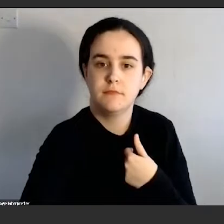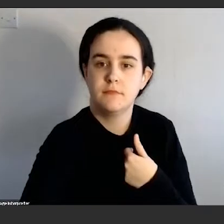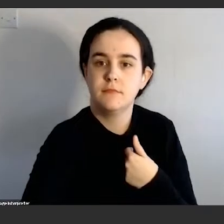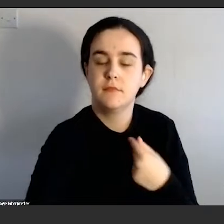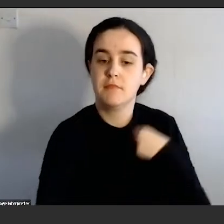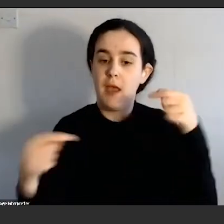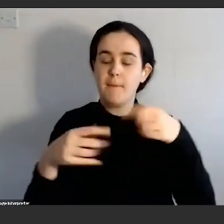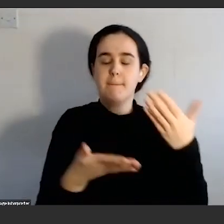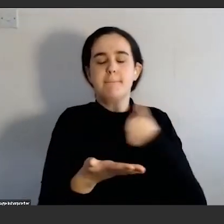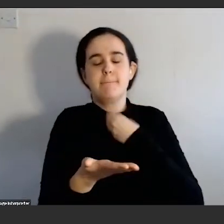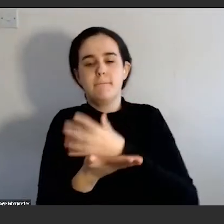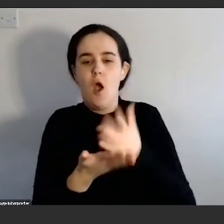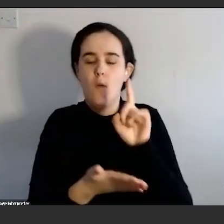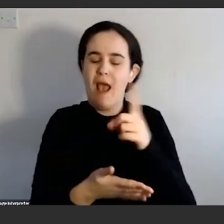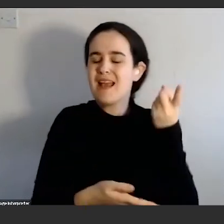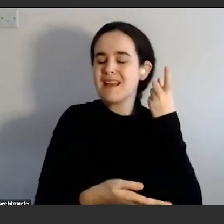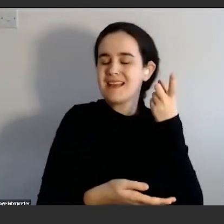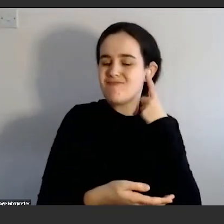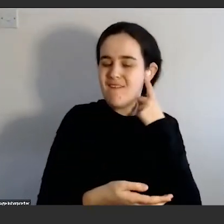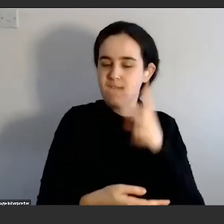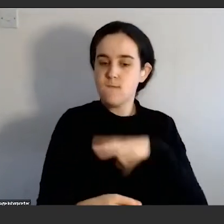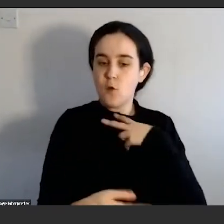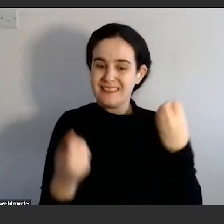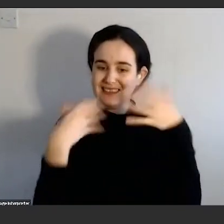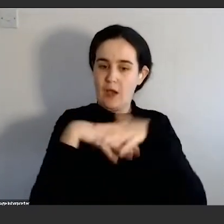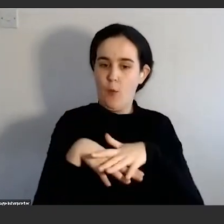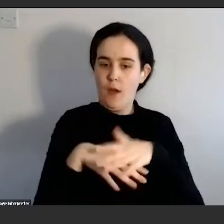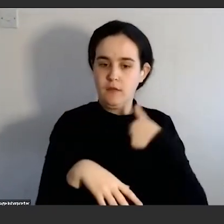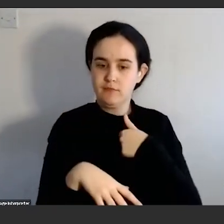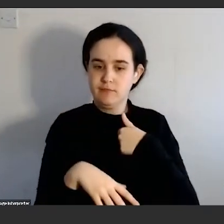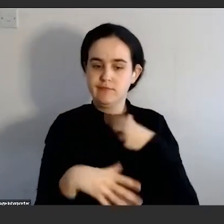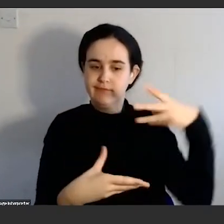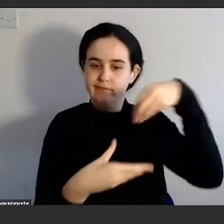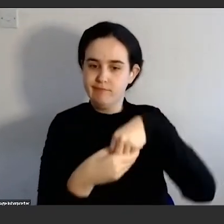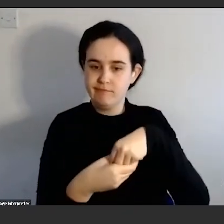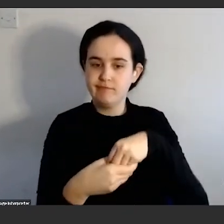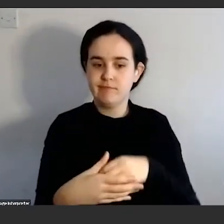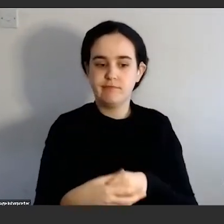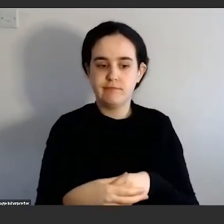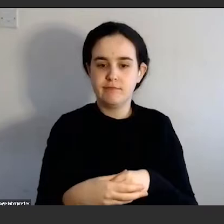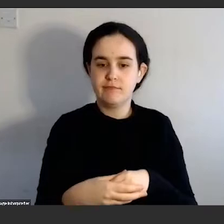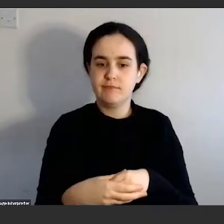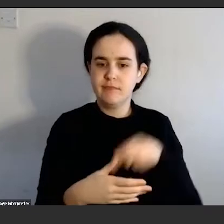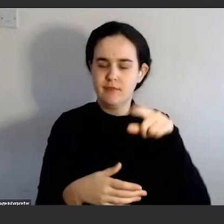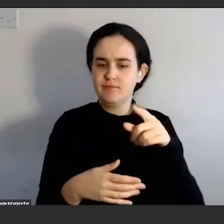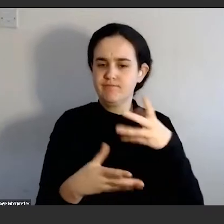in my country, but it's also found in over 30 other countries. So it's pretty spread